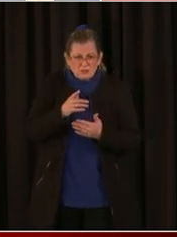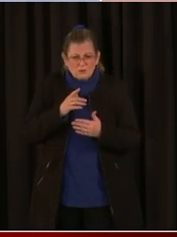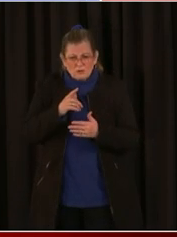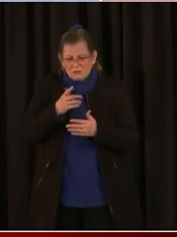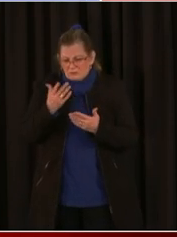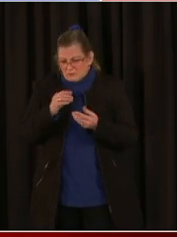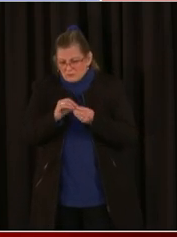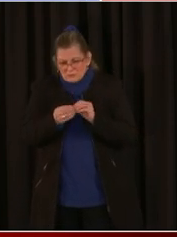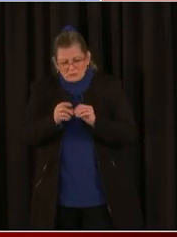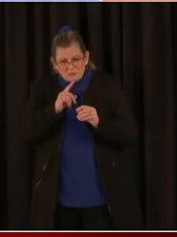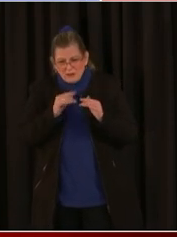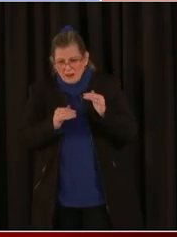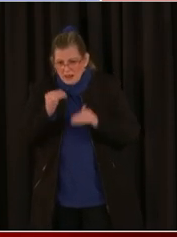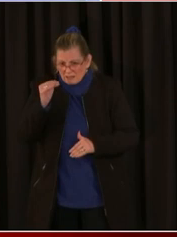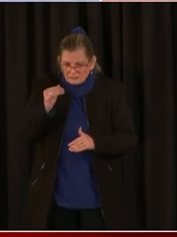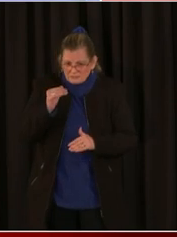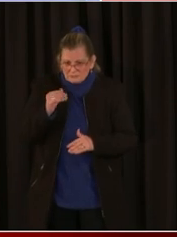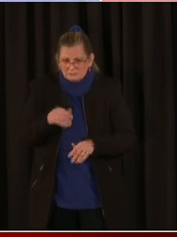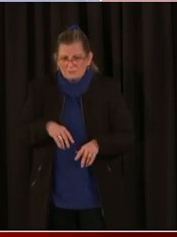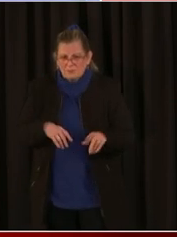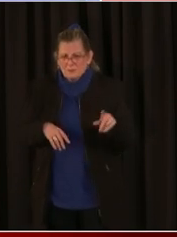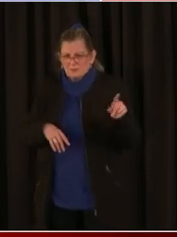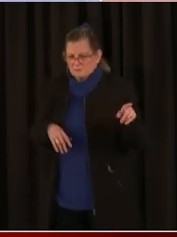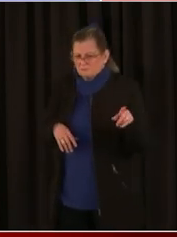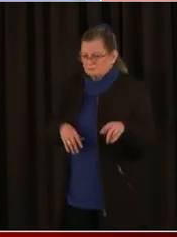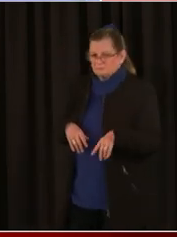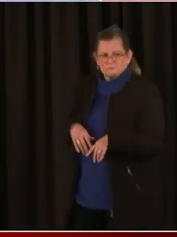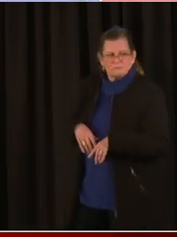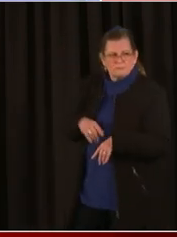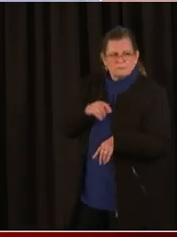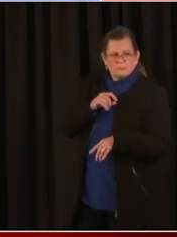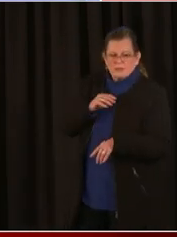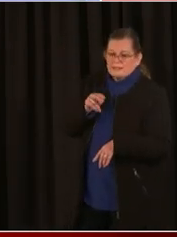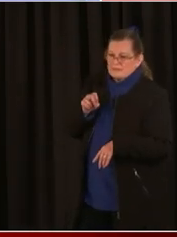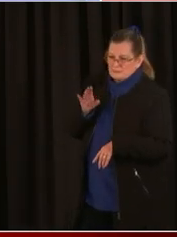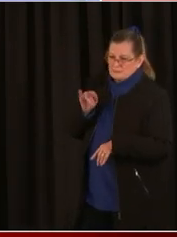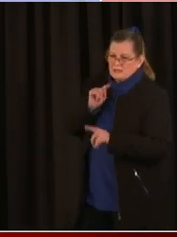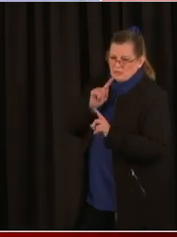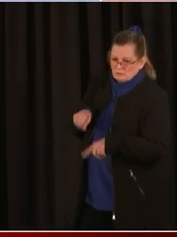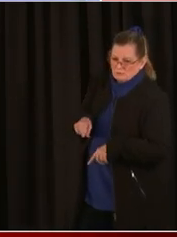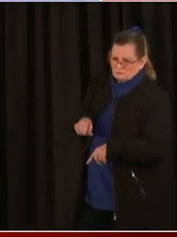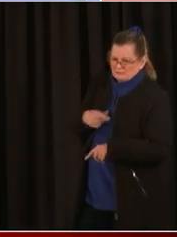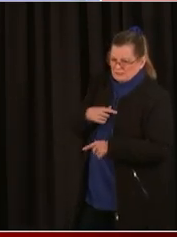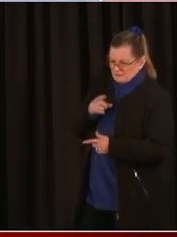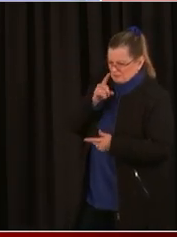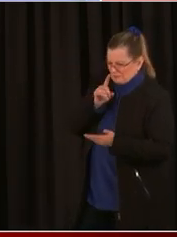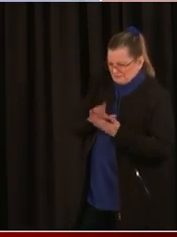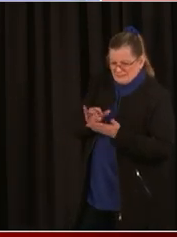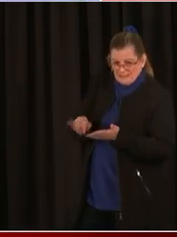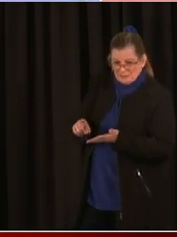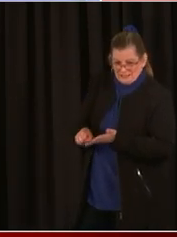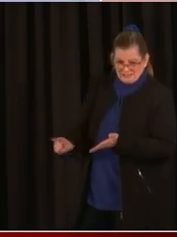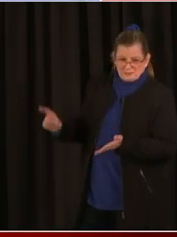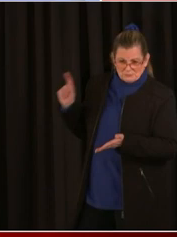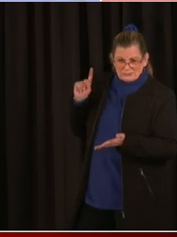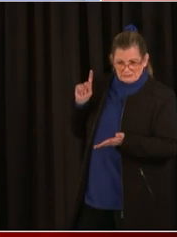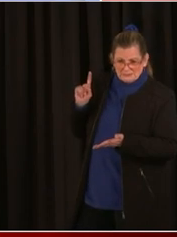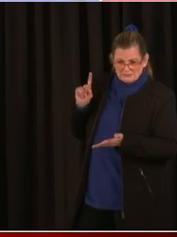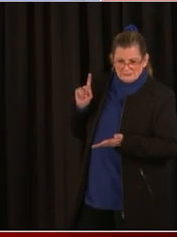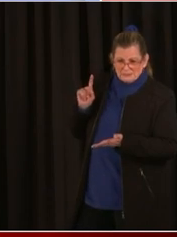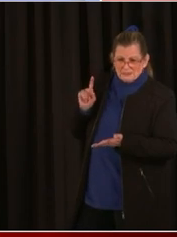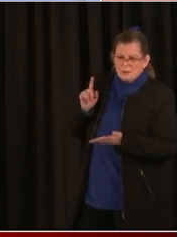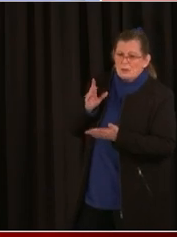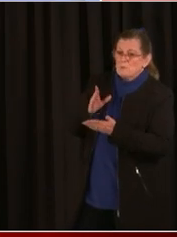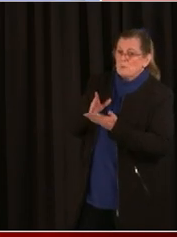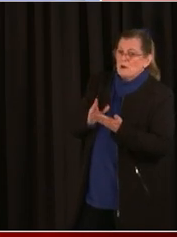racial inequities in vaccine distribution? Sure, so I'll reiterate what I mentioned, I believe it was last Thursday. So part of the